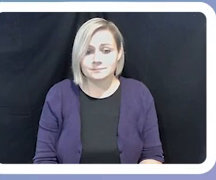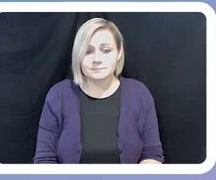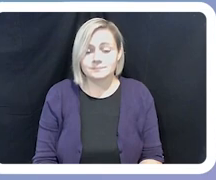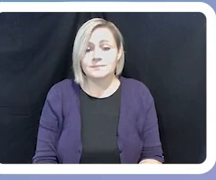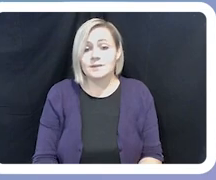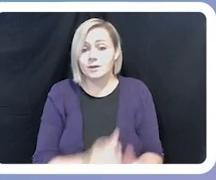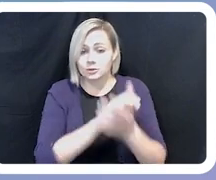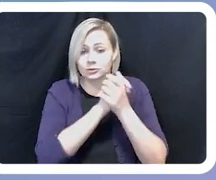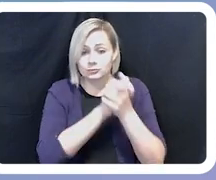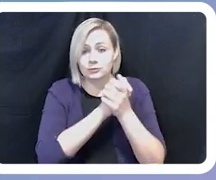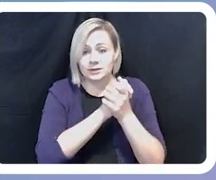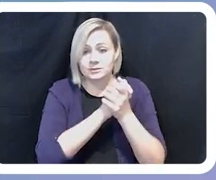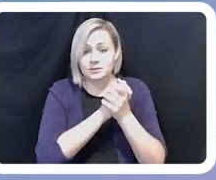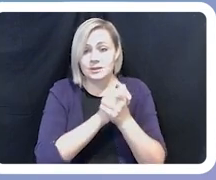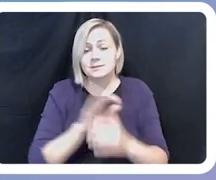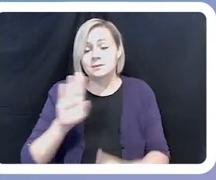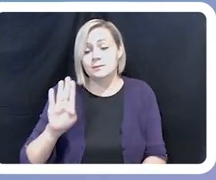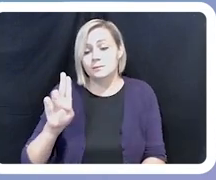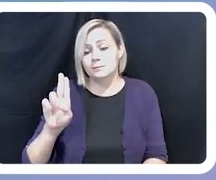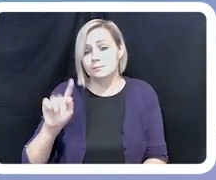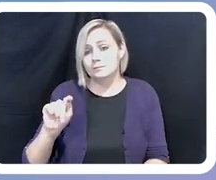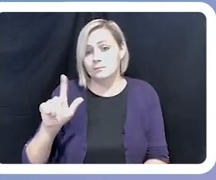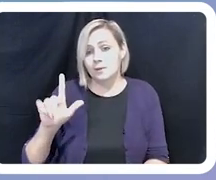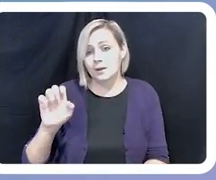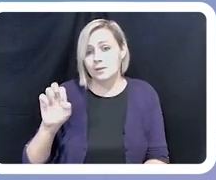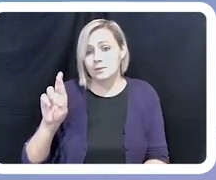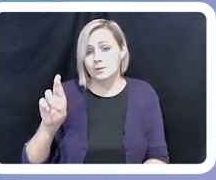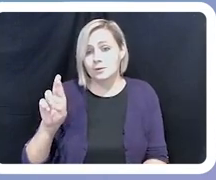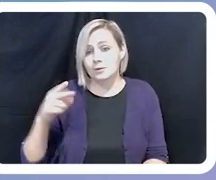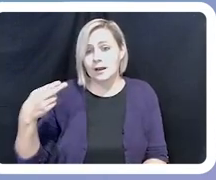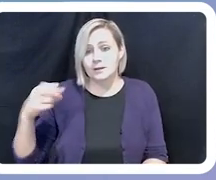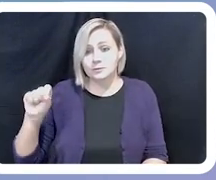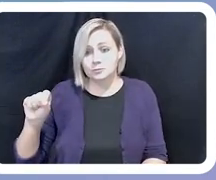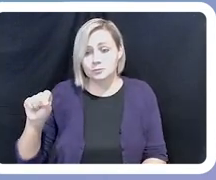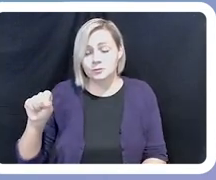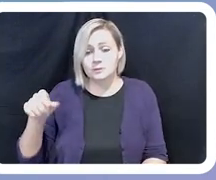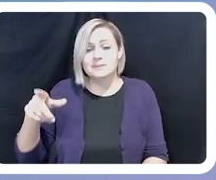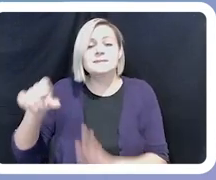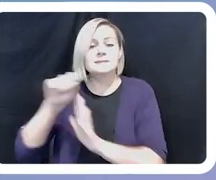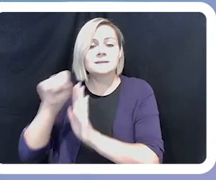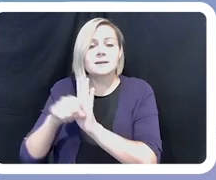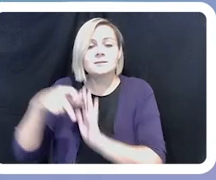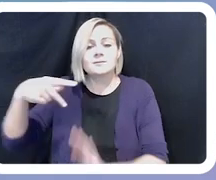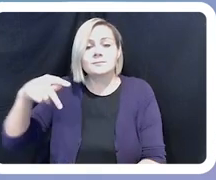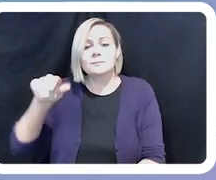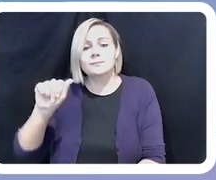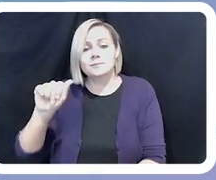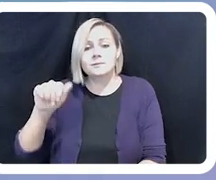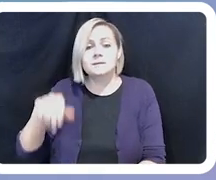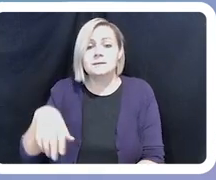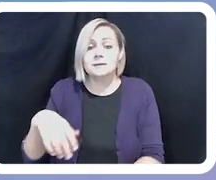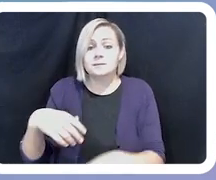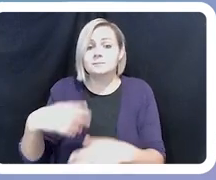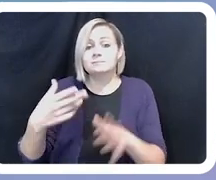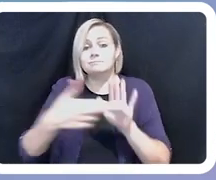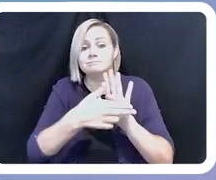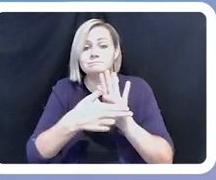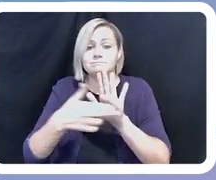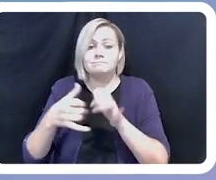throughout this year. Congratulations to Butler High School in Pennsylvania for being named